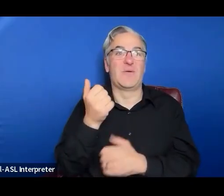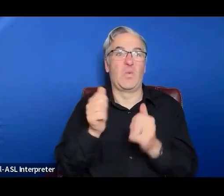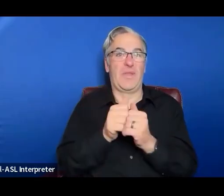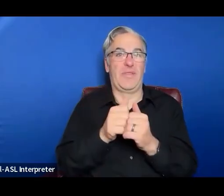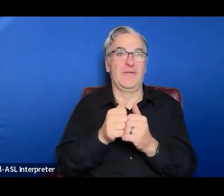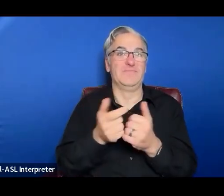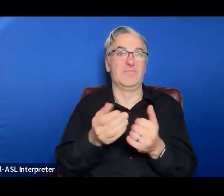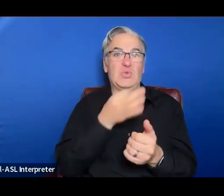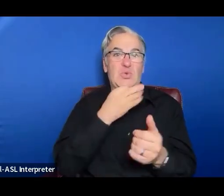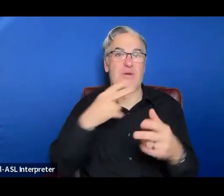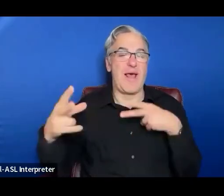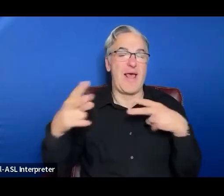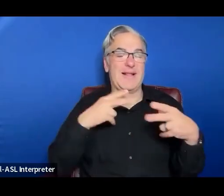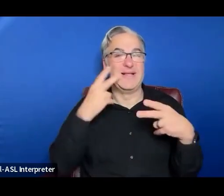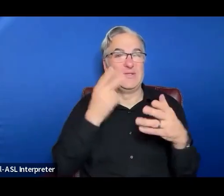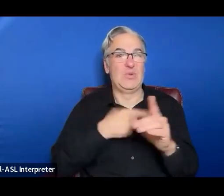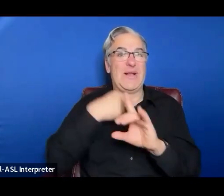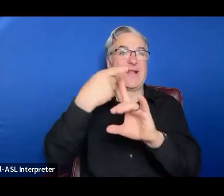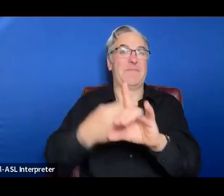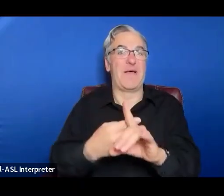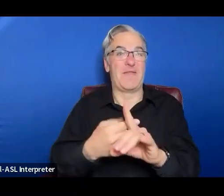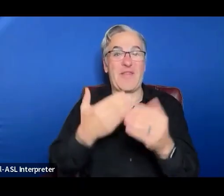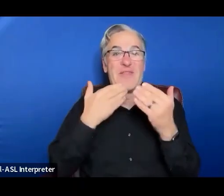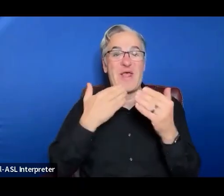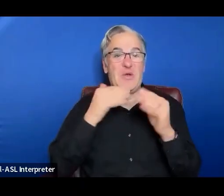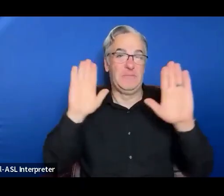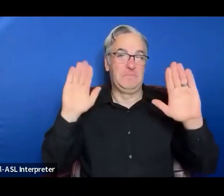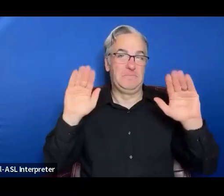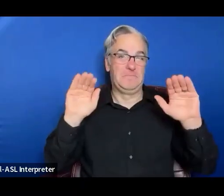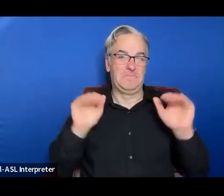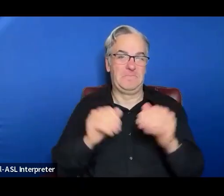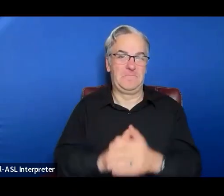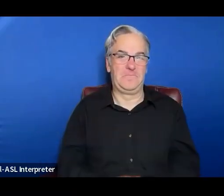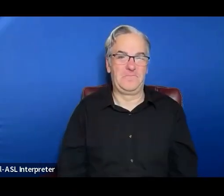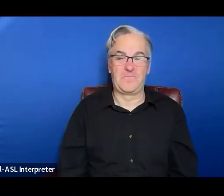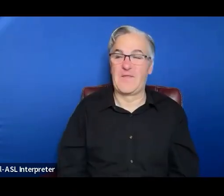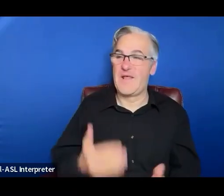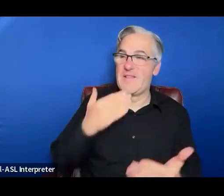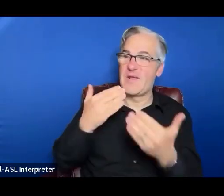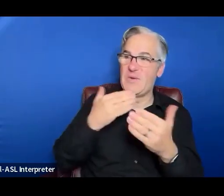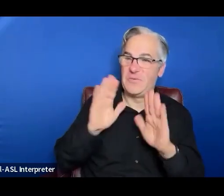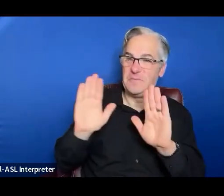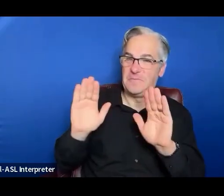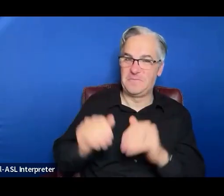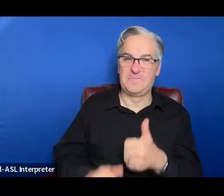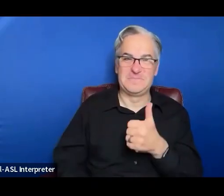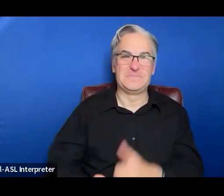the upcoming holidays, and we'll see you next month. Thank you so much. Thank you, everyone.